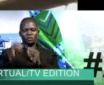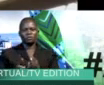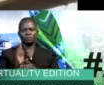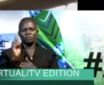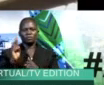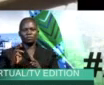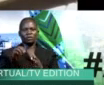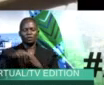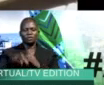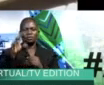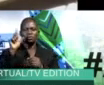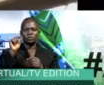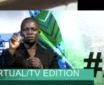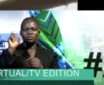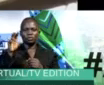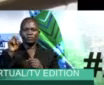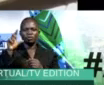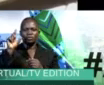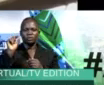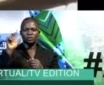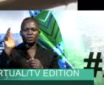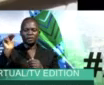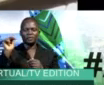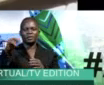was set up way back 2012,